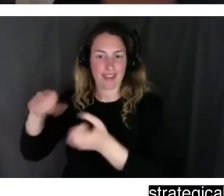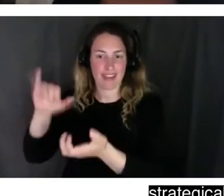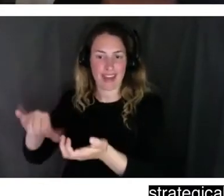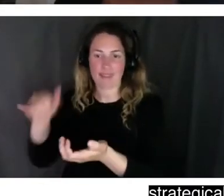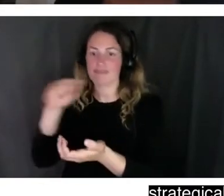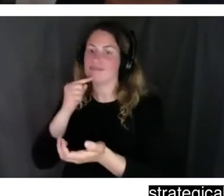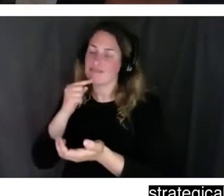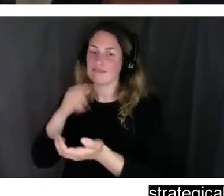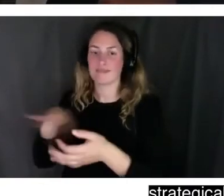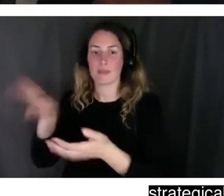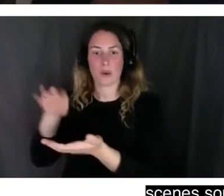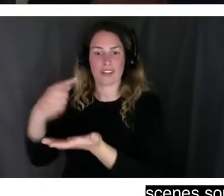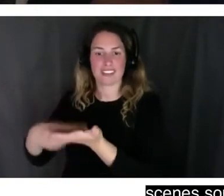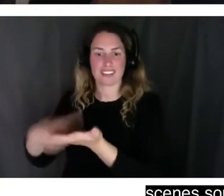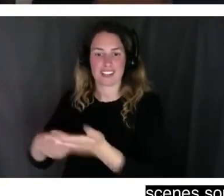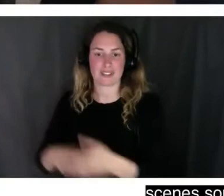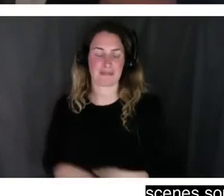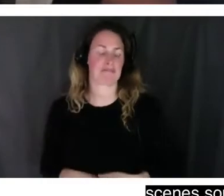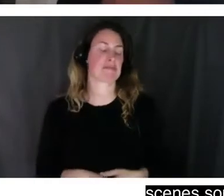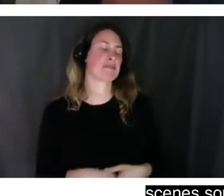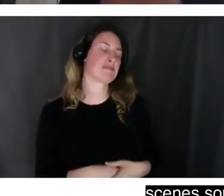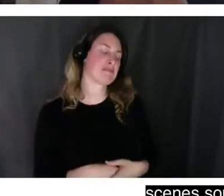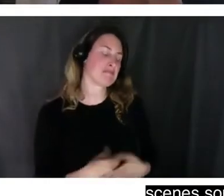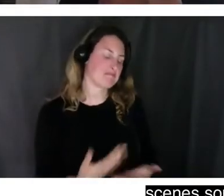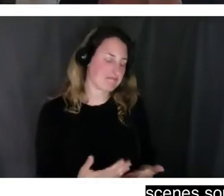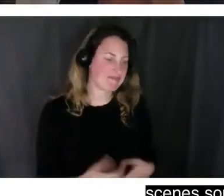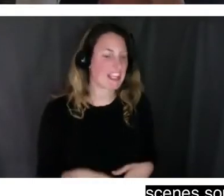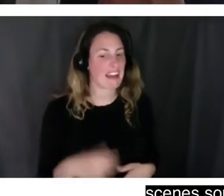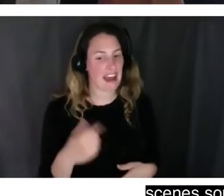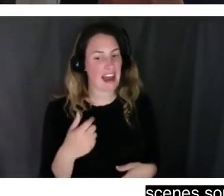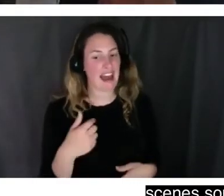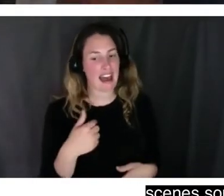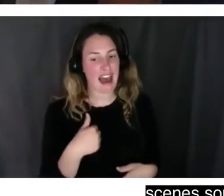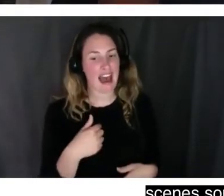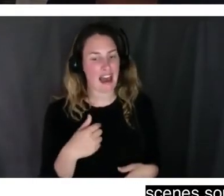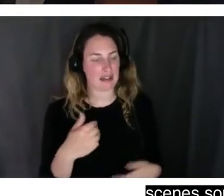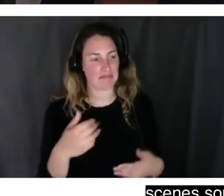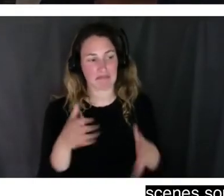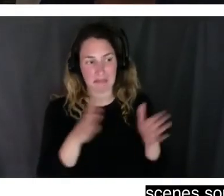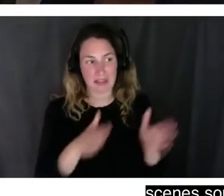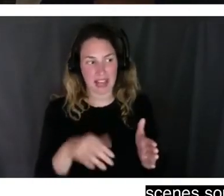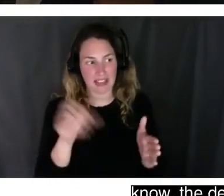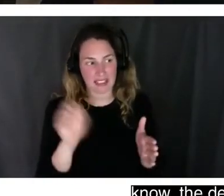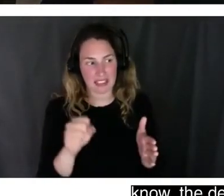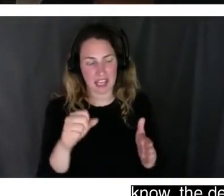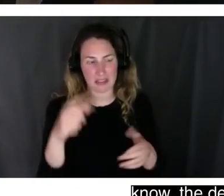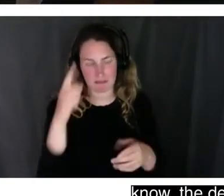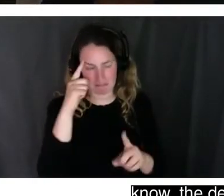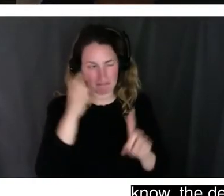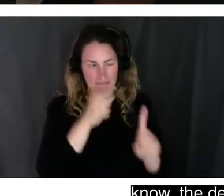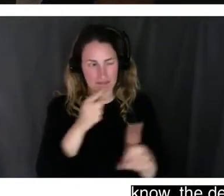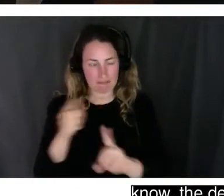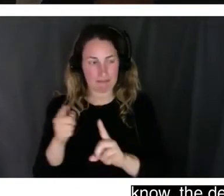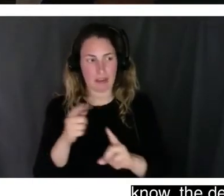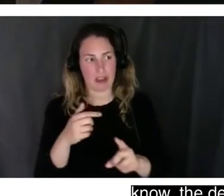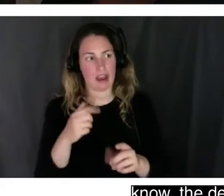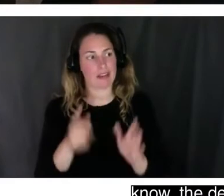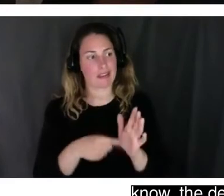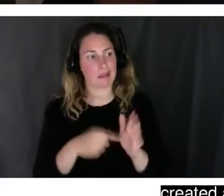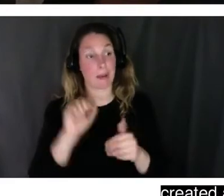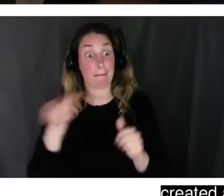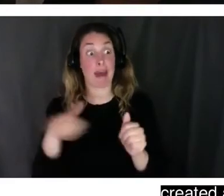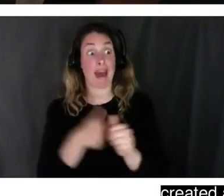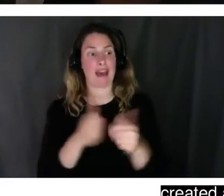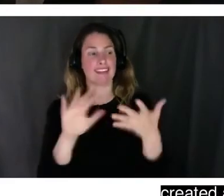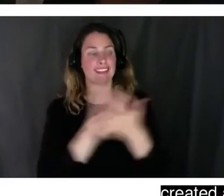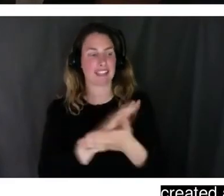strategically. I do it behind the scenes somewhat, but I will say that the deputy minister commitments